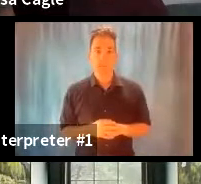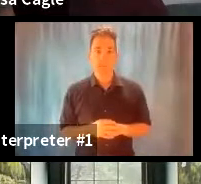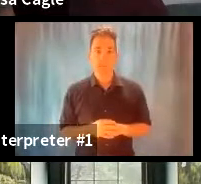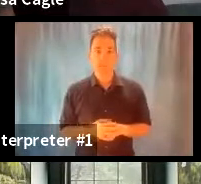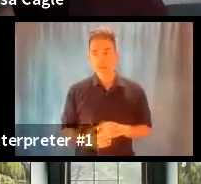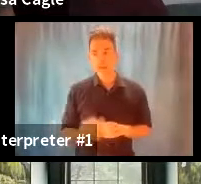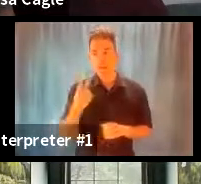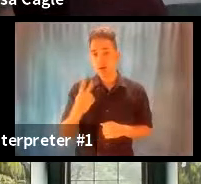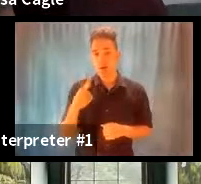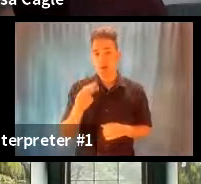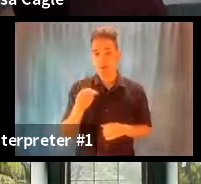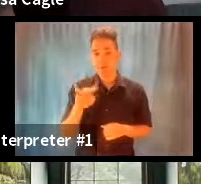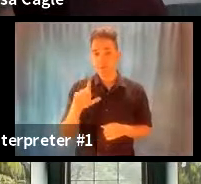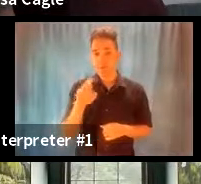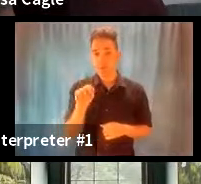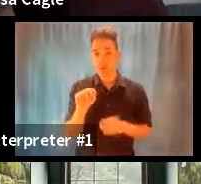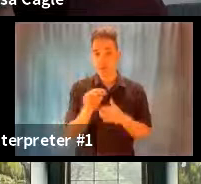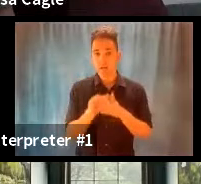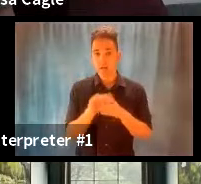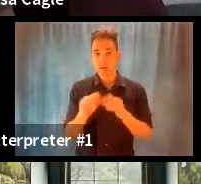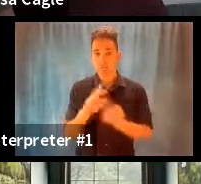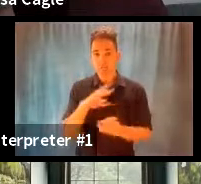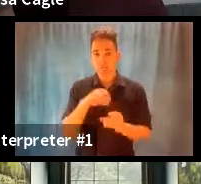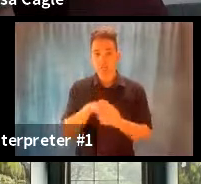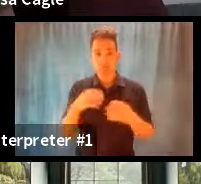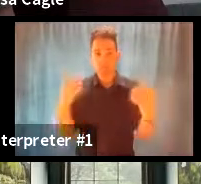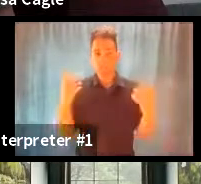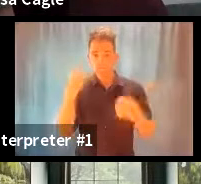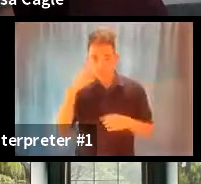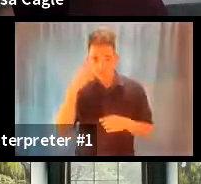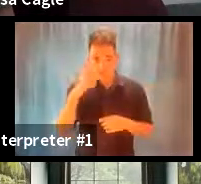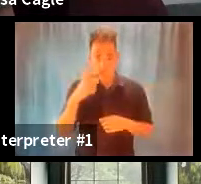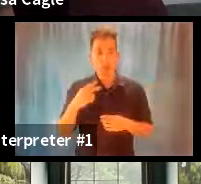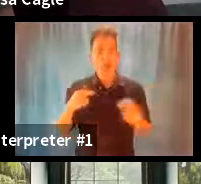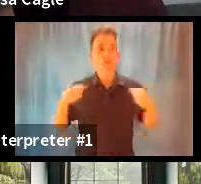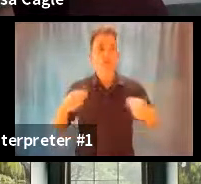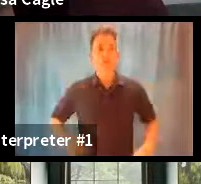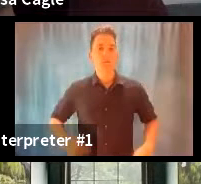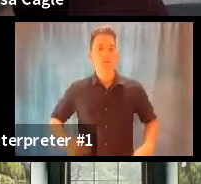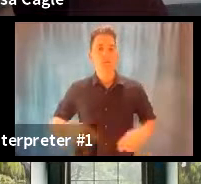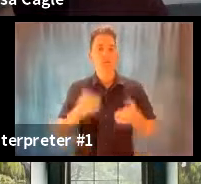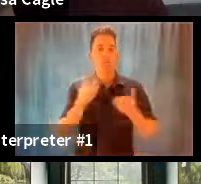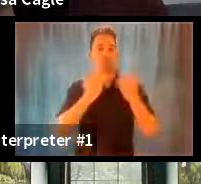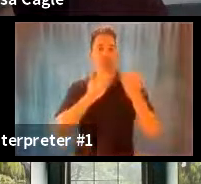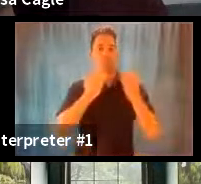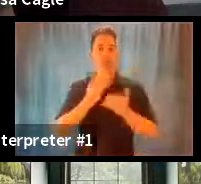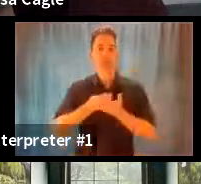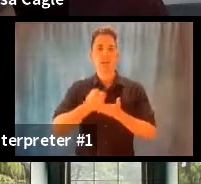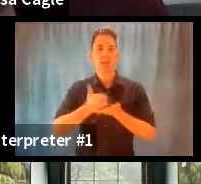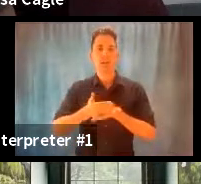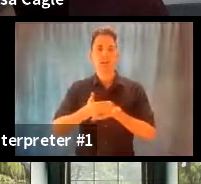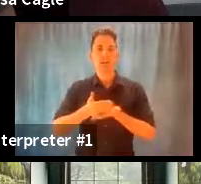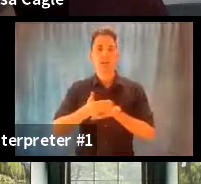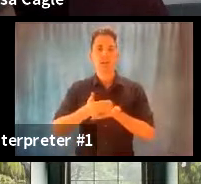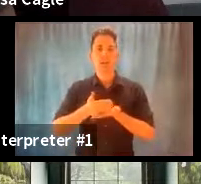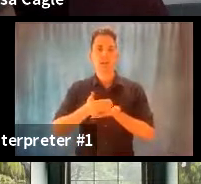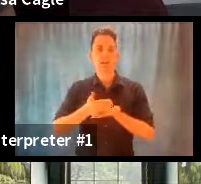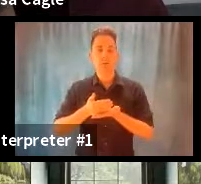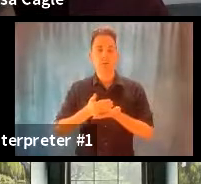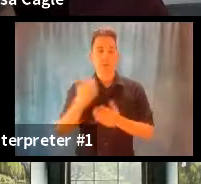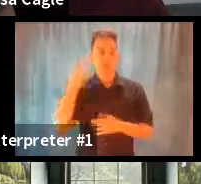million to be included in the human services budget. And the reason that I'm asking for that is because